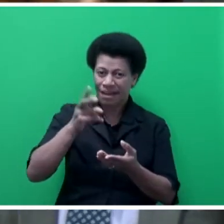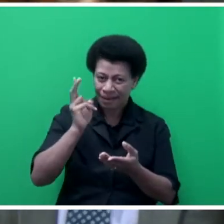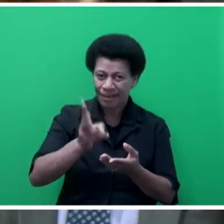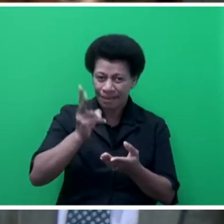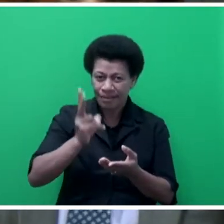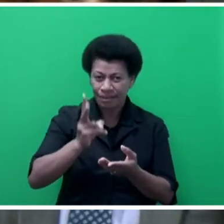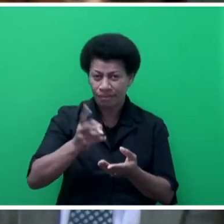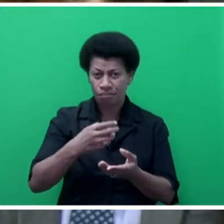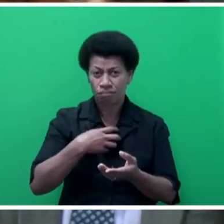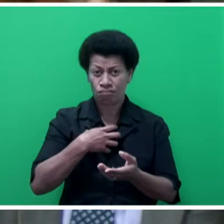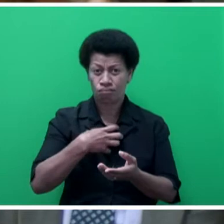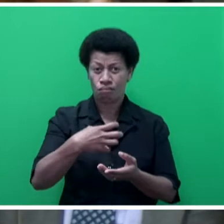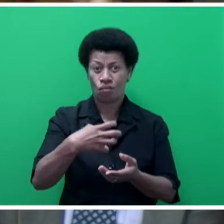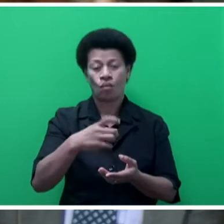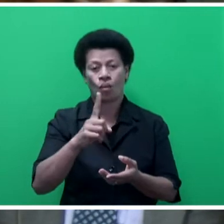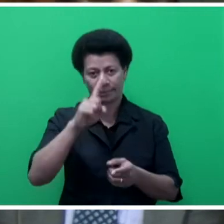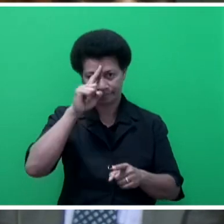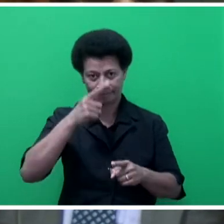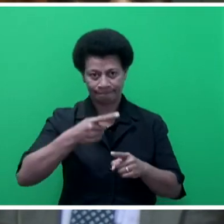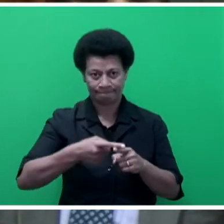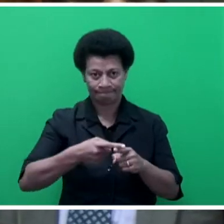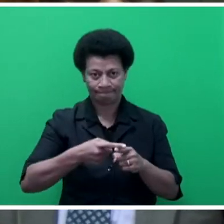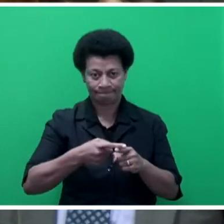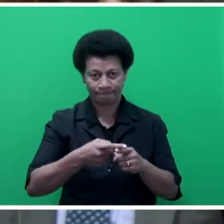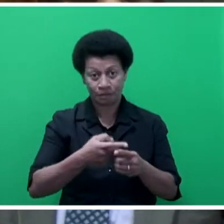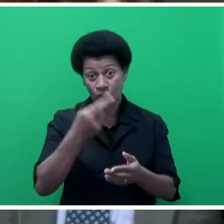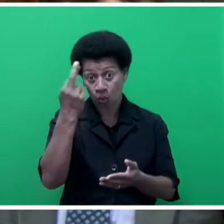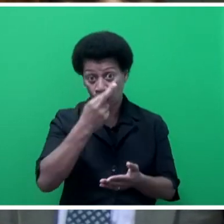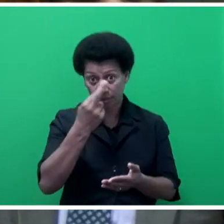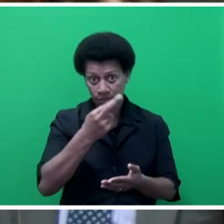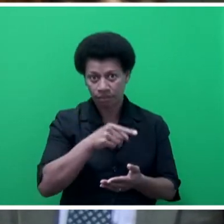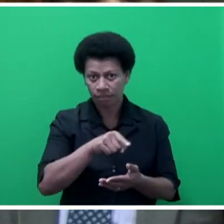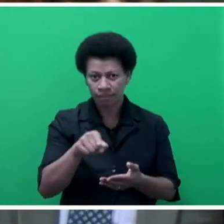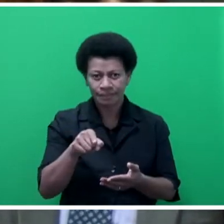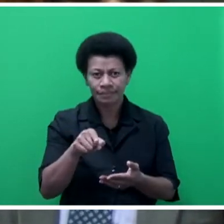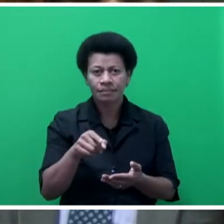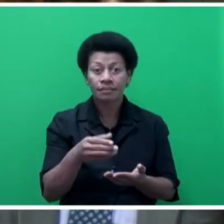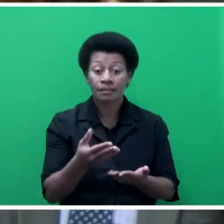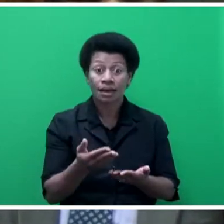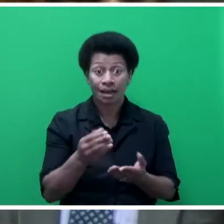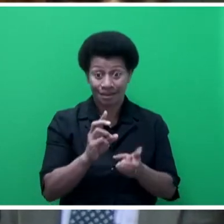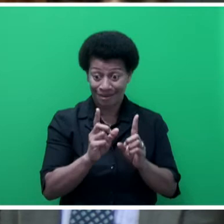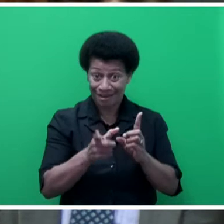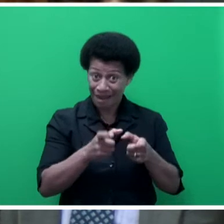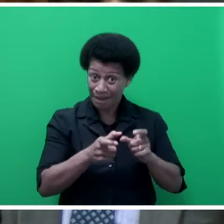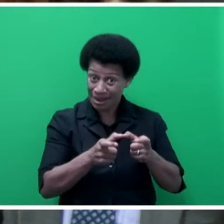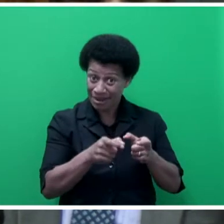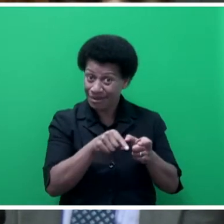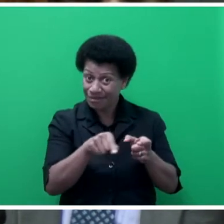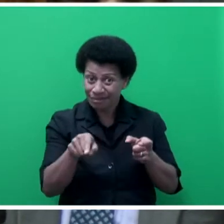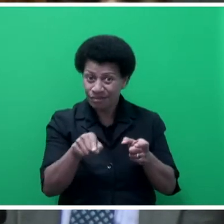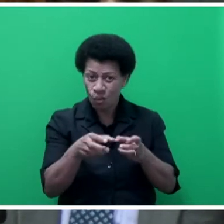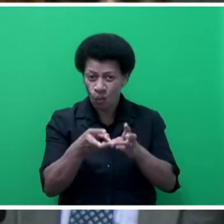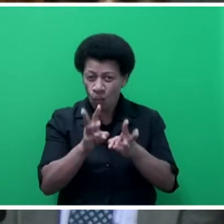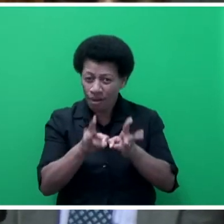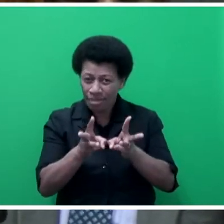risk drastically. And studies have found that long-term climate warming tends to favor the geographic expansion of